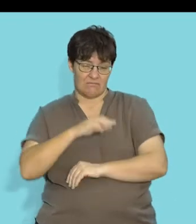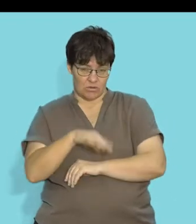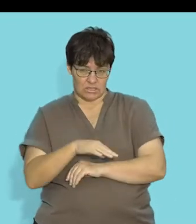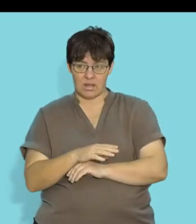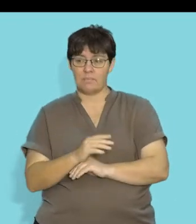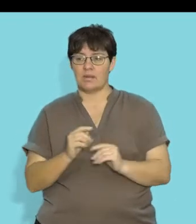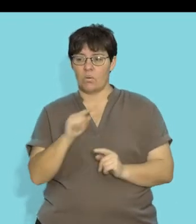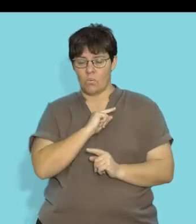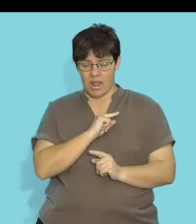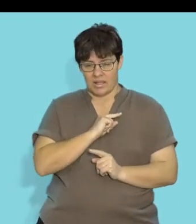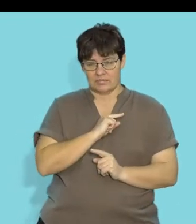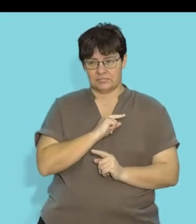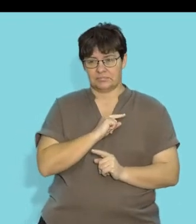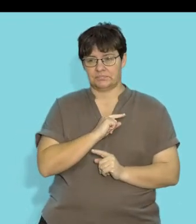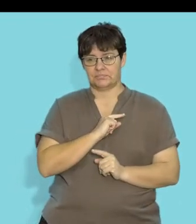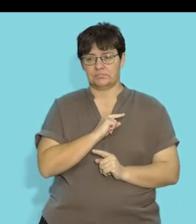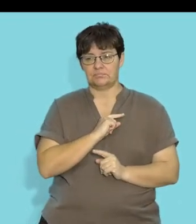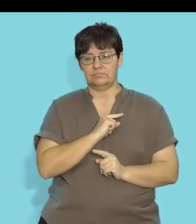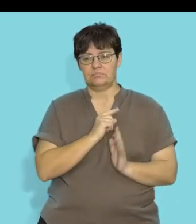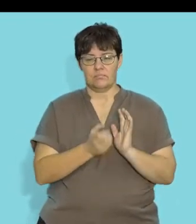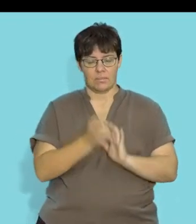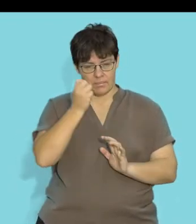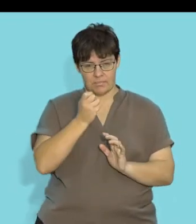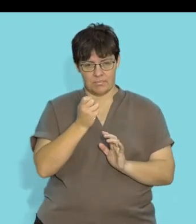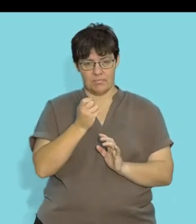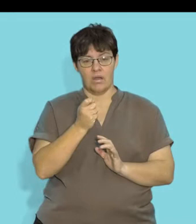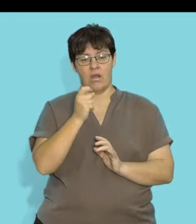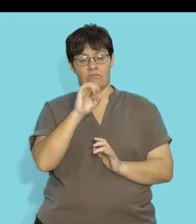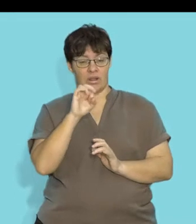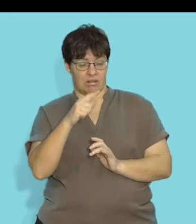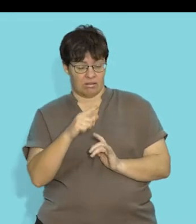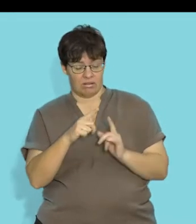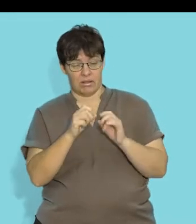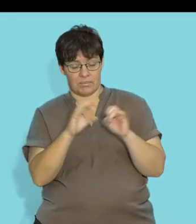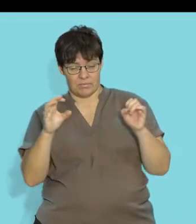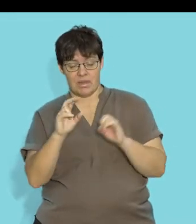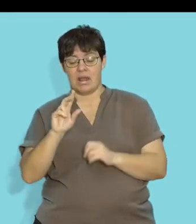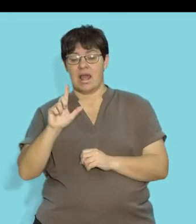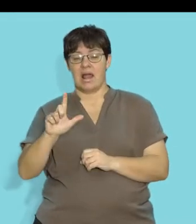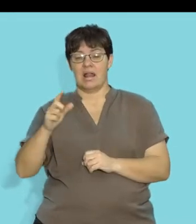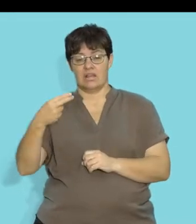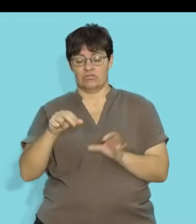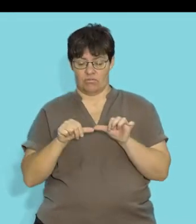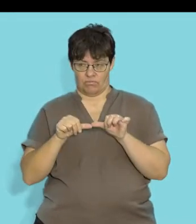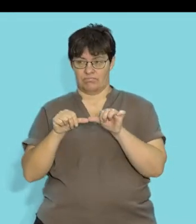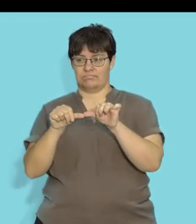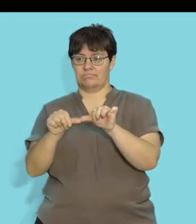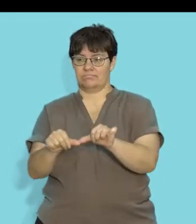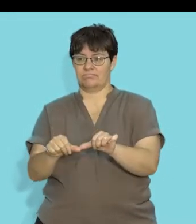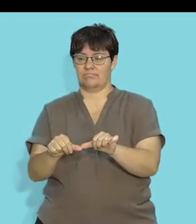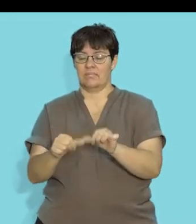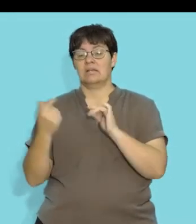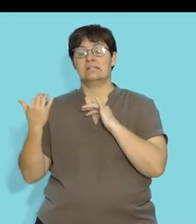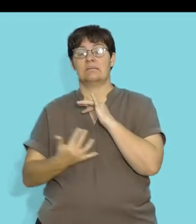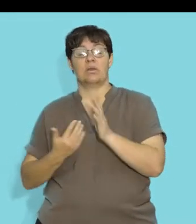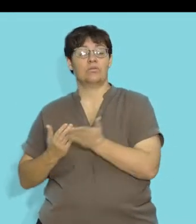and that's got to do with the digression or the rupturing of the grafton follicle, but we see that LH level tends to continue, and